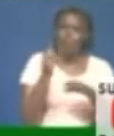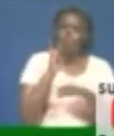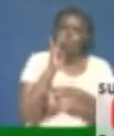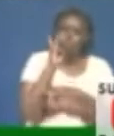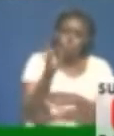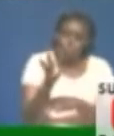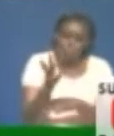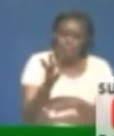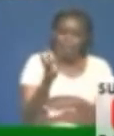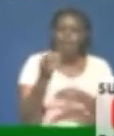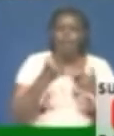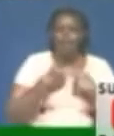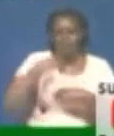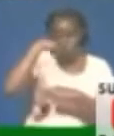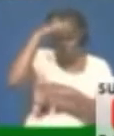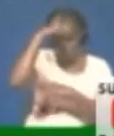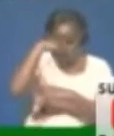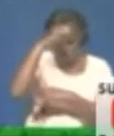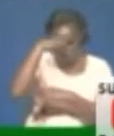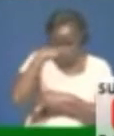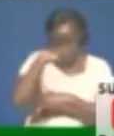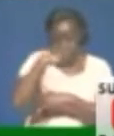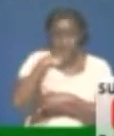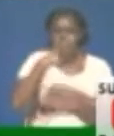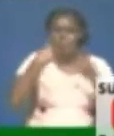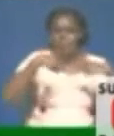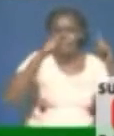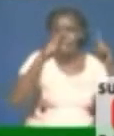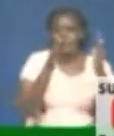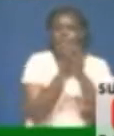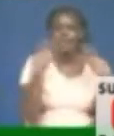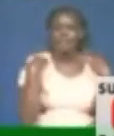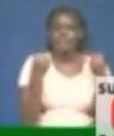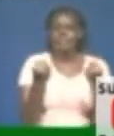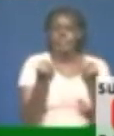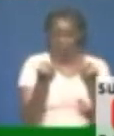wisdom, strength, and success in steering our legislative